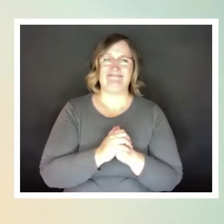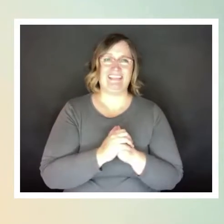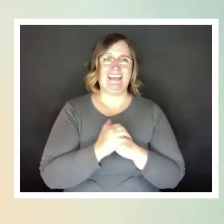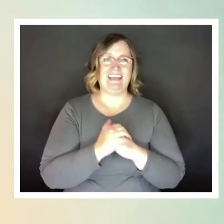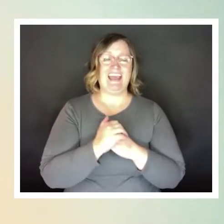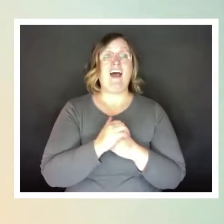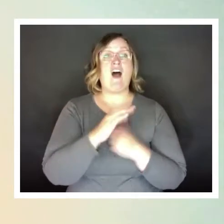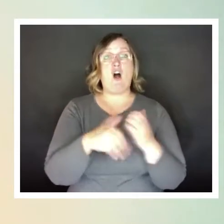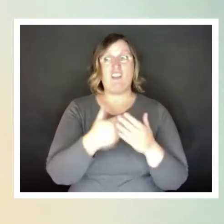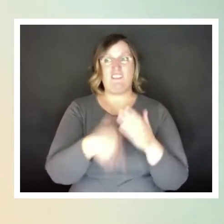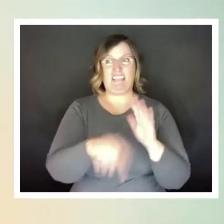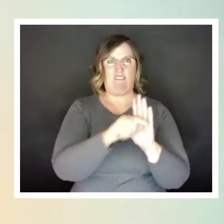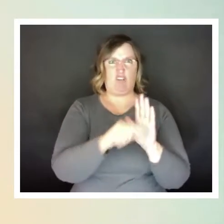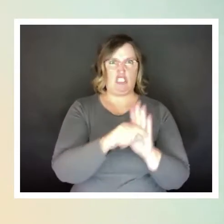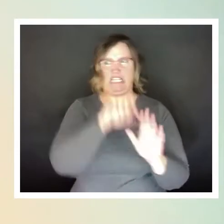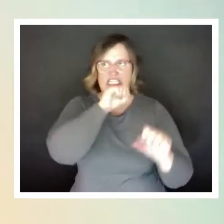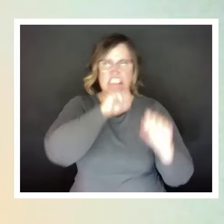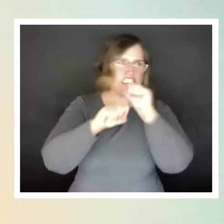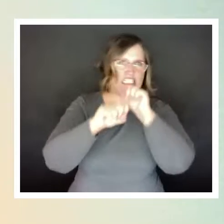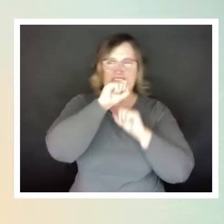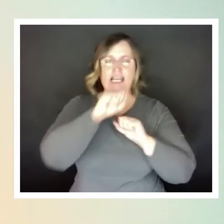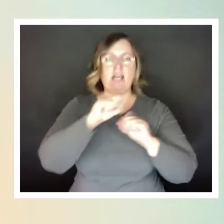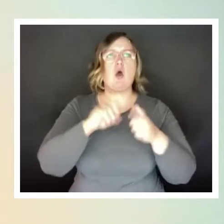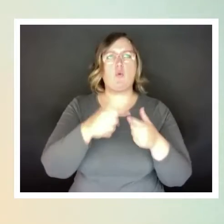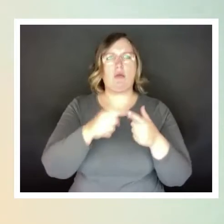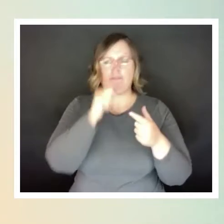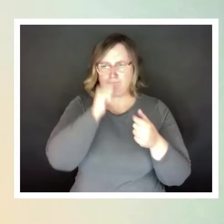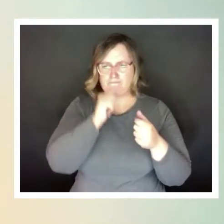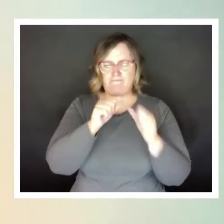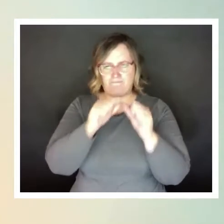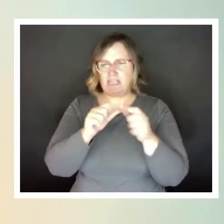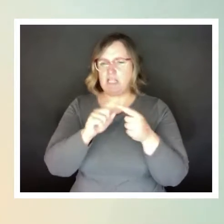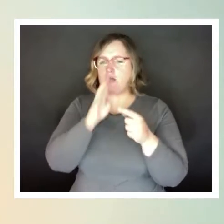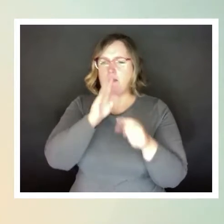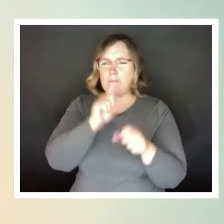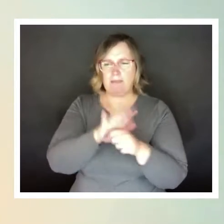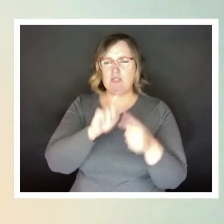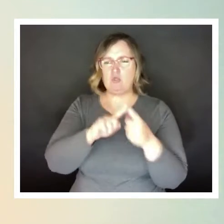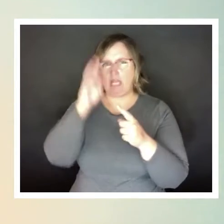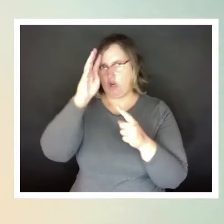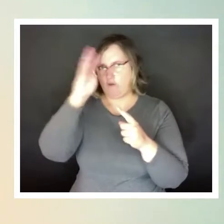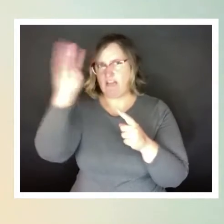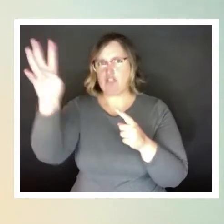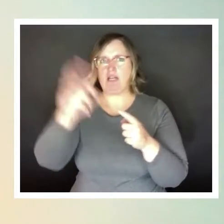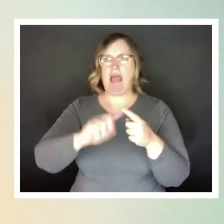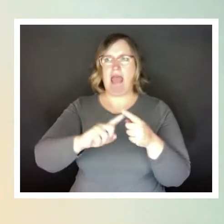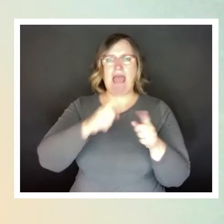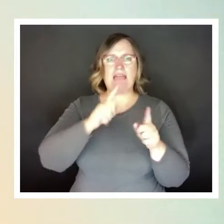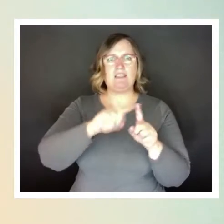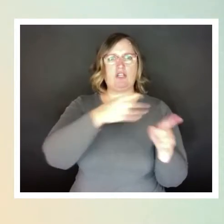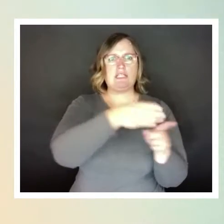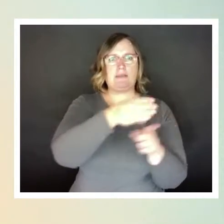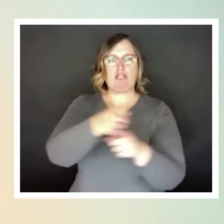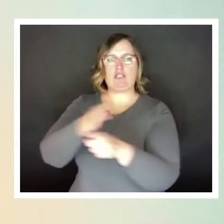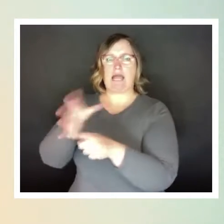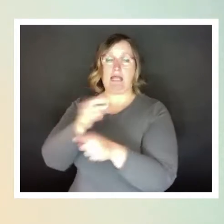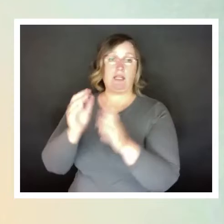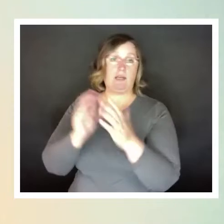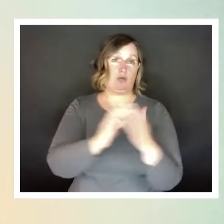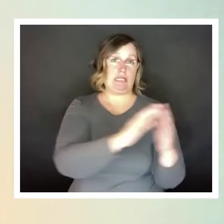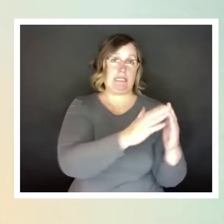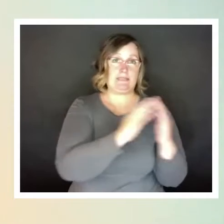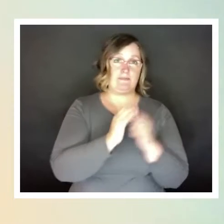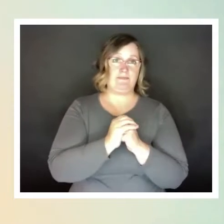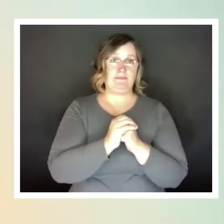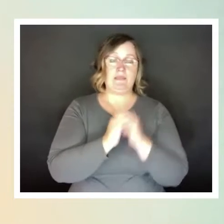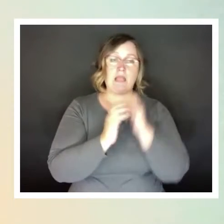this adversity, we've remained steadfast in our commitment to innovation in our respective disciplines and communities. With only mildly